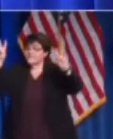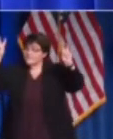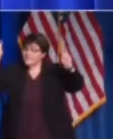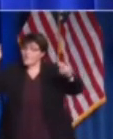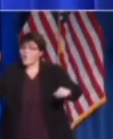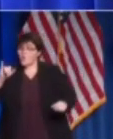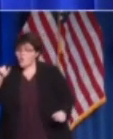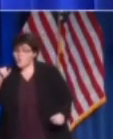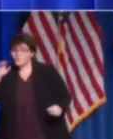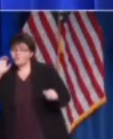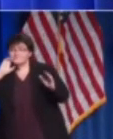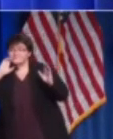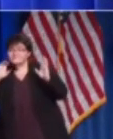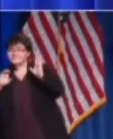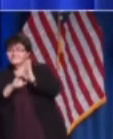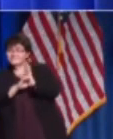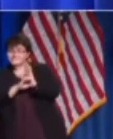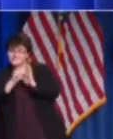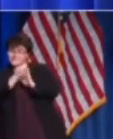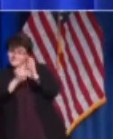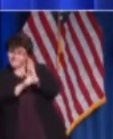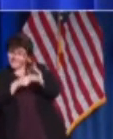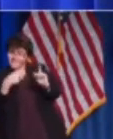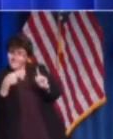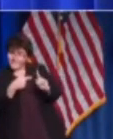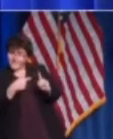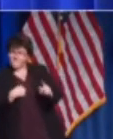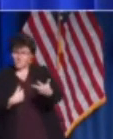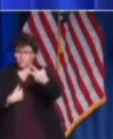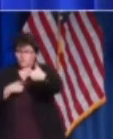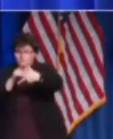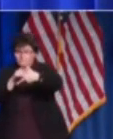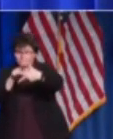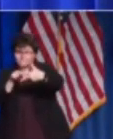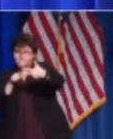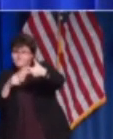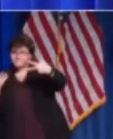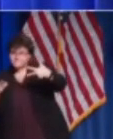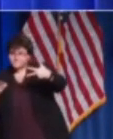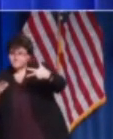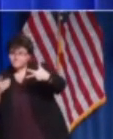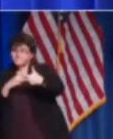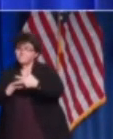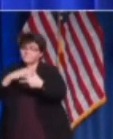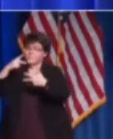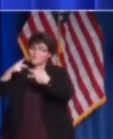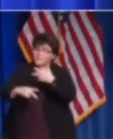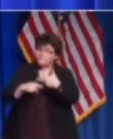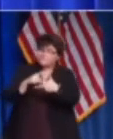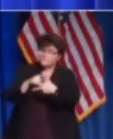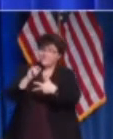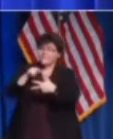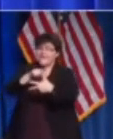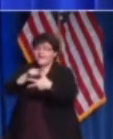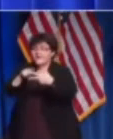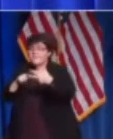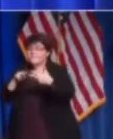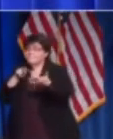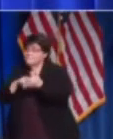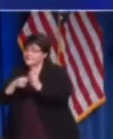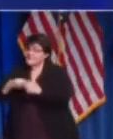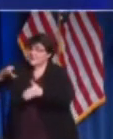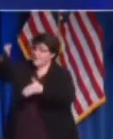depicts 3 grapevines to remind us that you, Lord God, have given us a goodly and bountiful